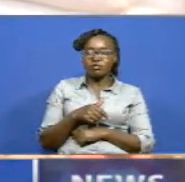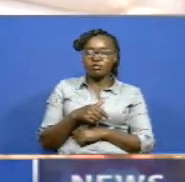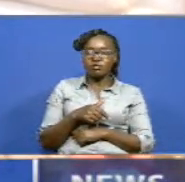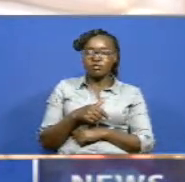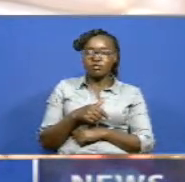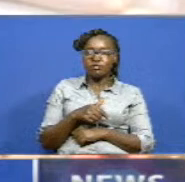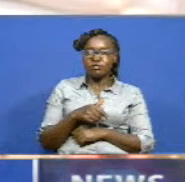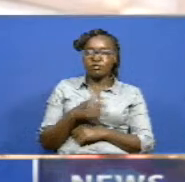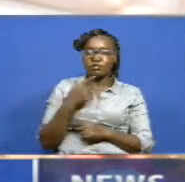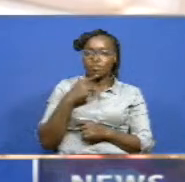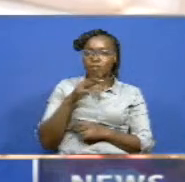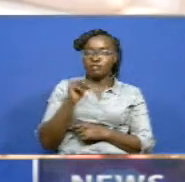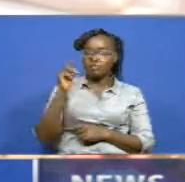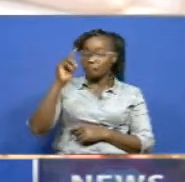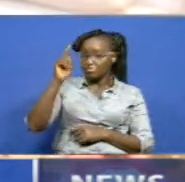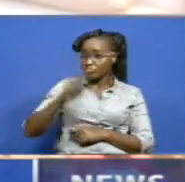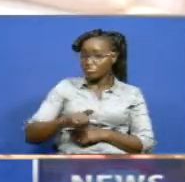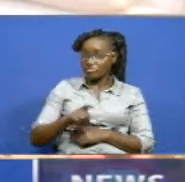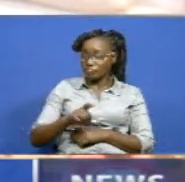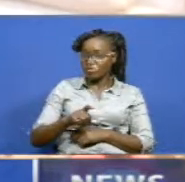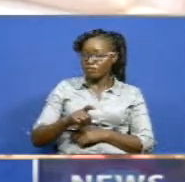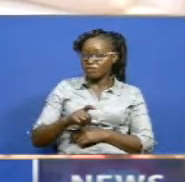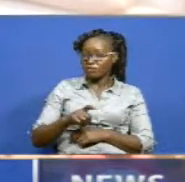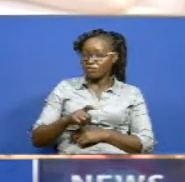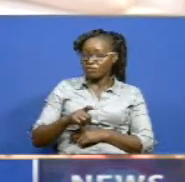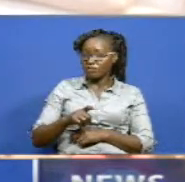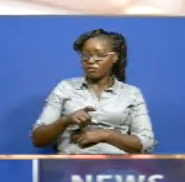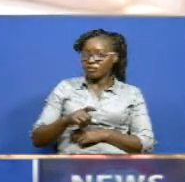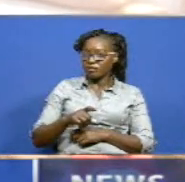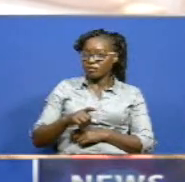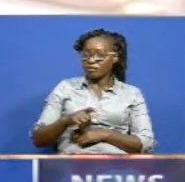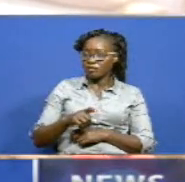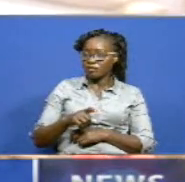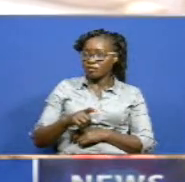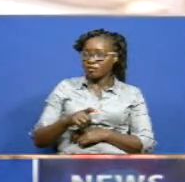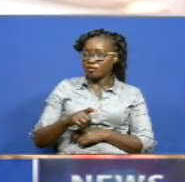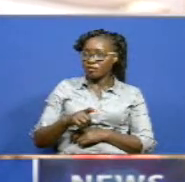tunafahamisha hawa ya kwamba lazima wapite katika